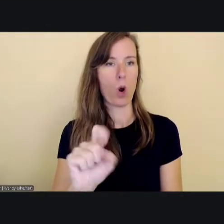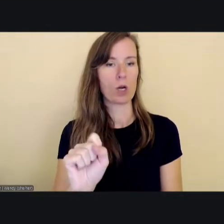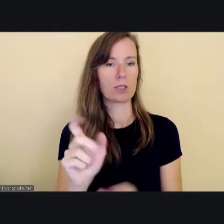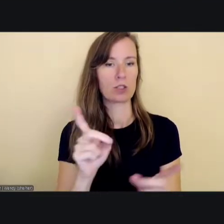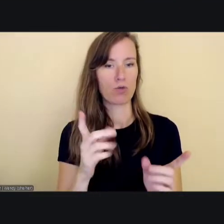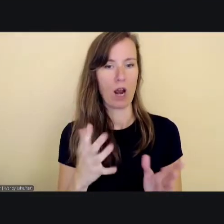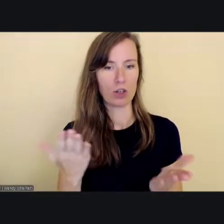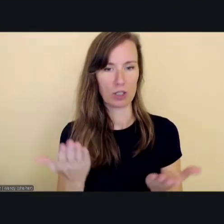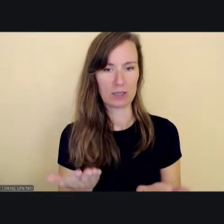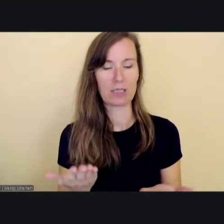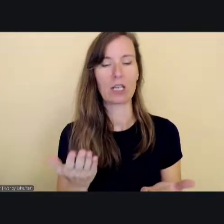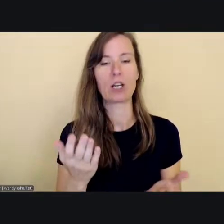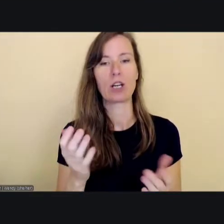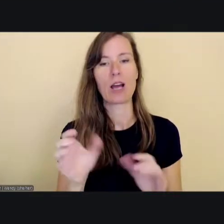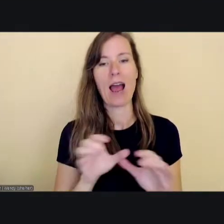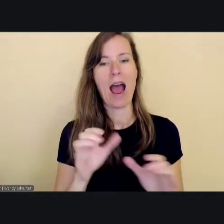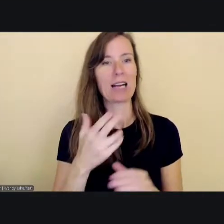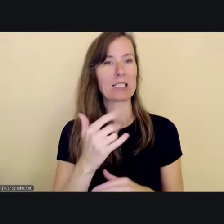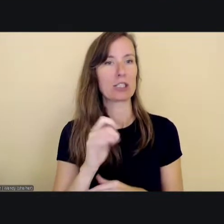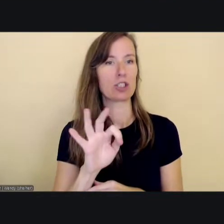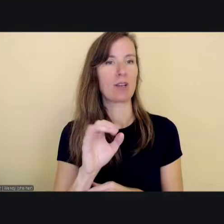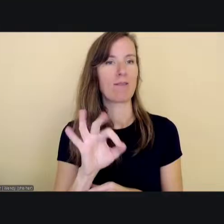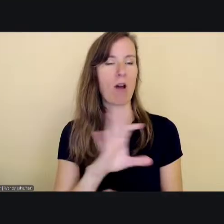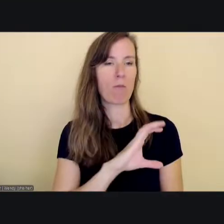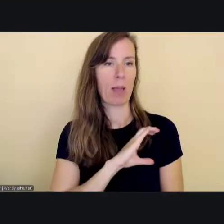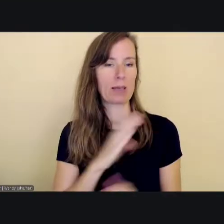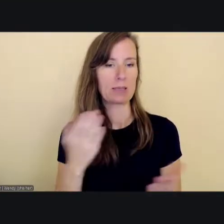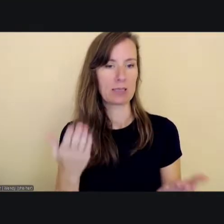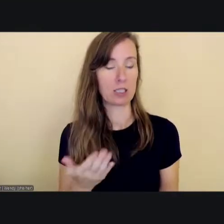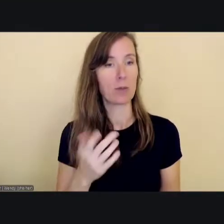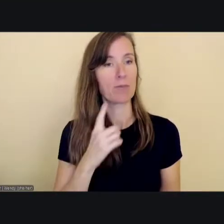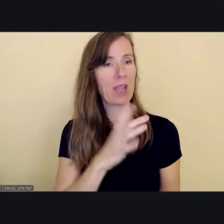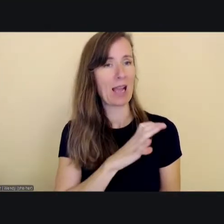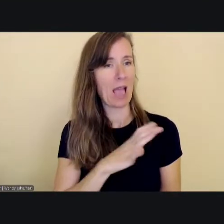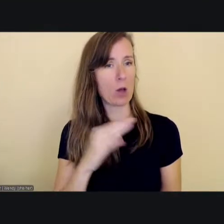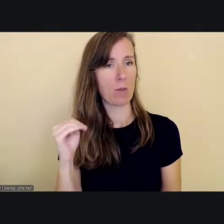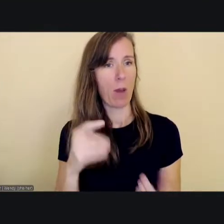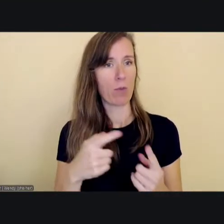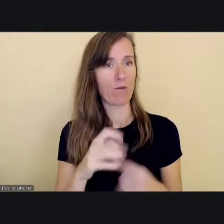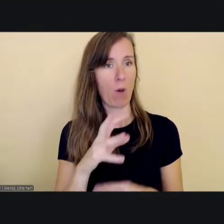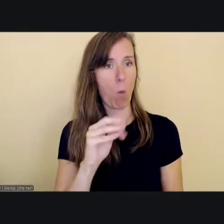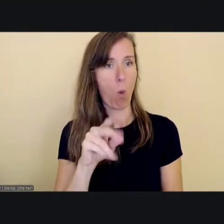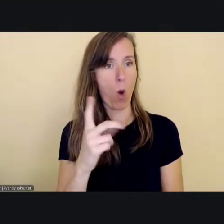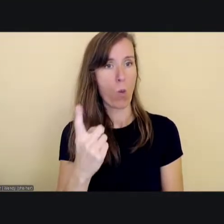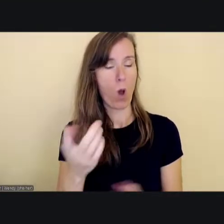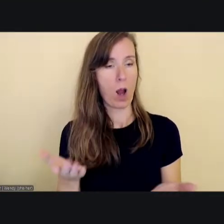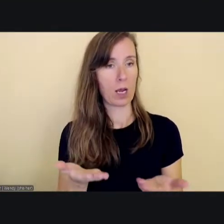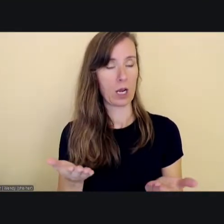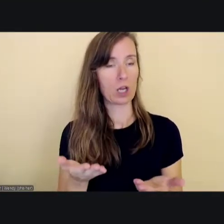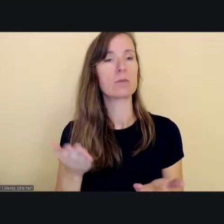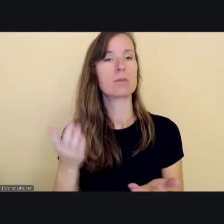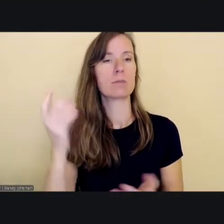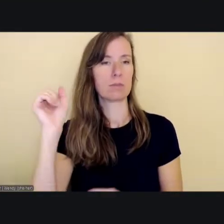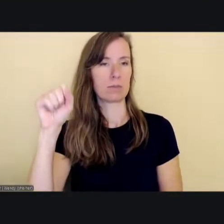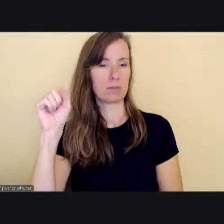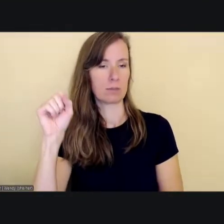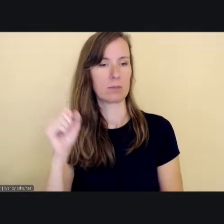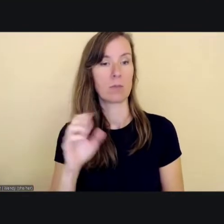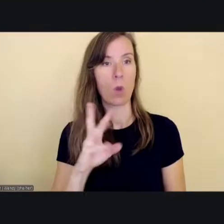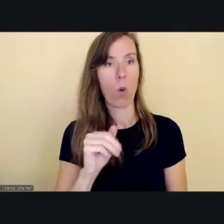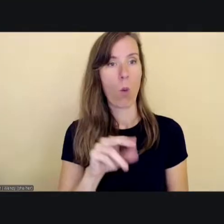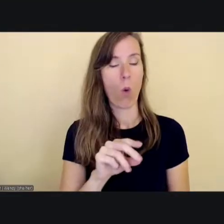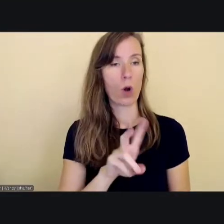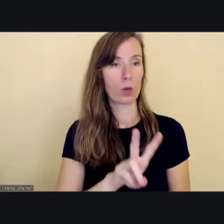And is the council member from Ward 1 here? Present. Council member from Ward 2?